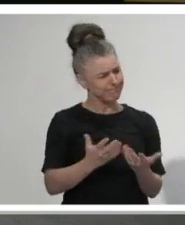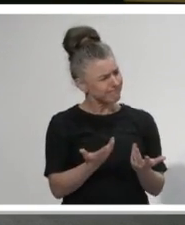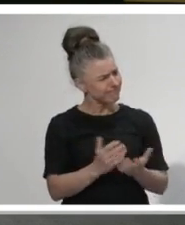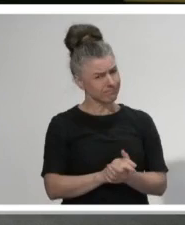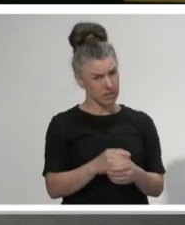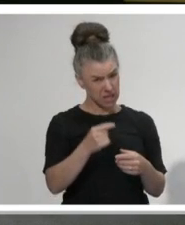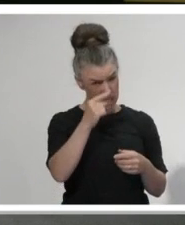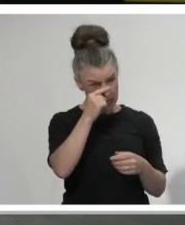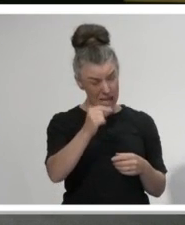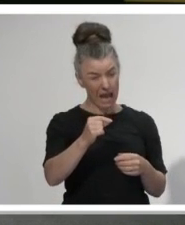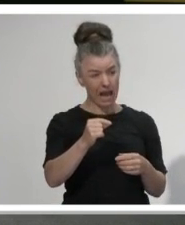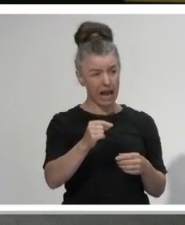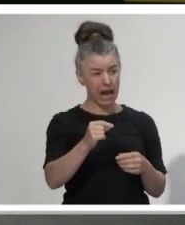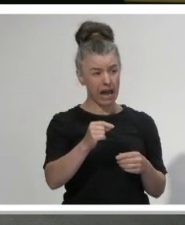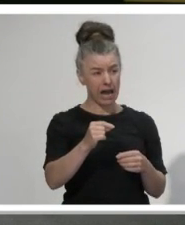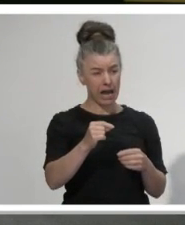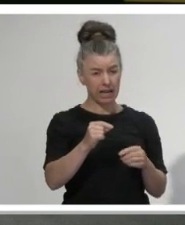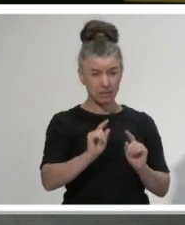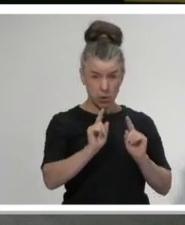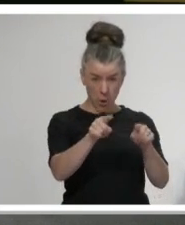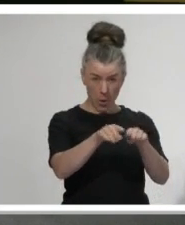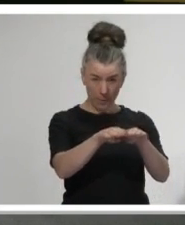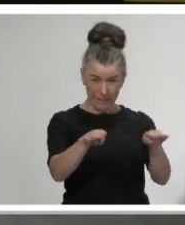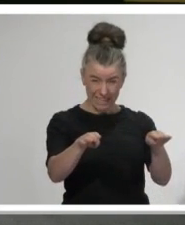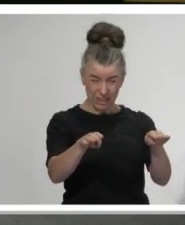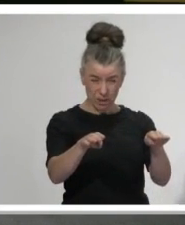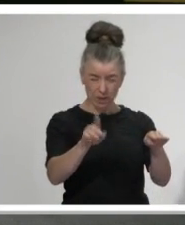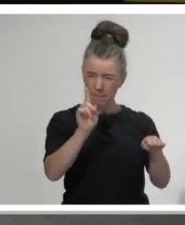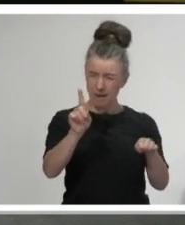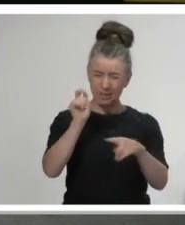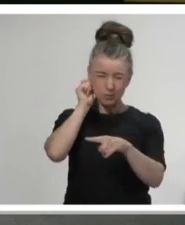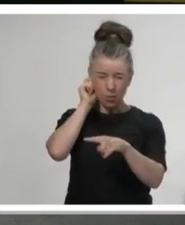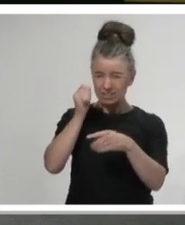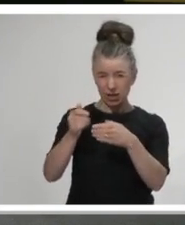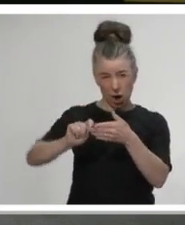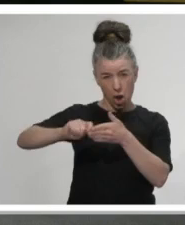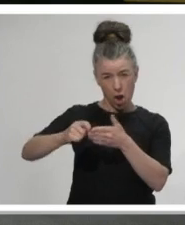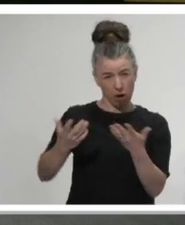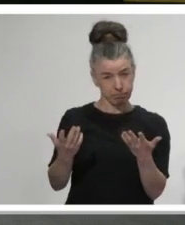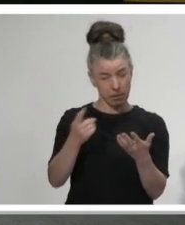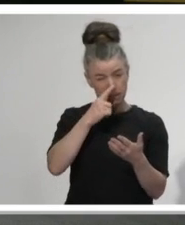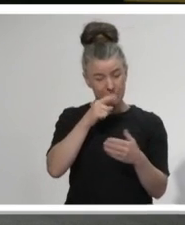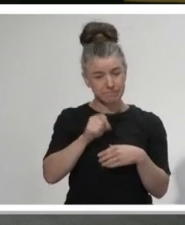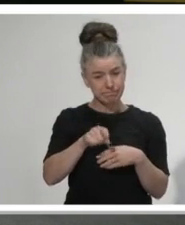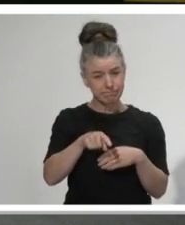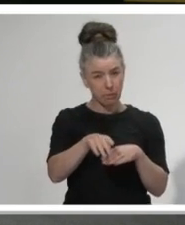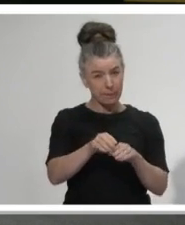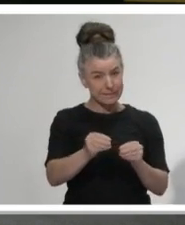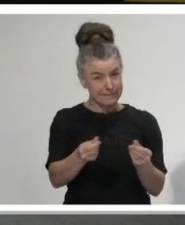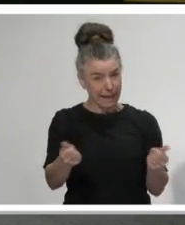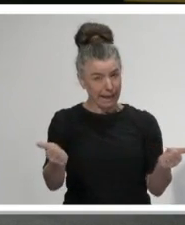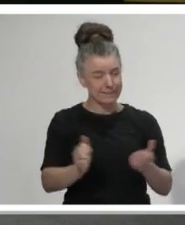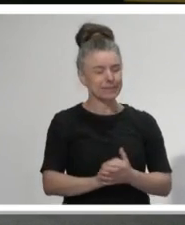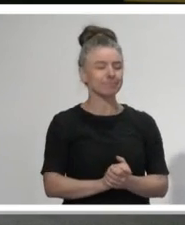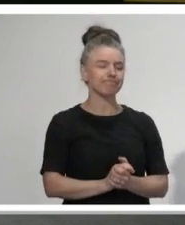around allowing regional travel to beaches, but not opening facilities to cope with that? Well, I think we probably go back to the